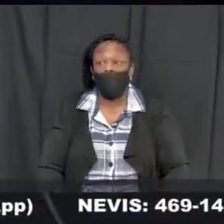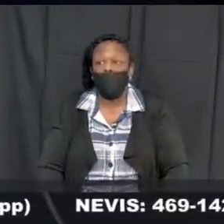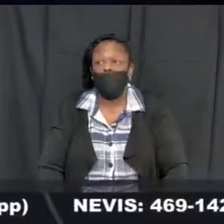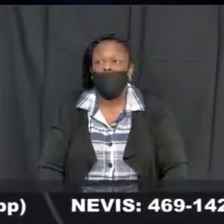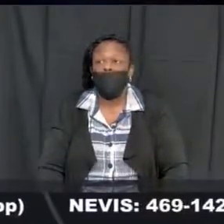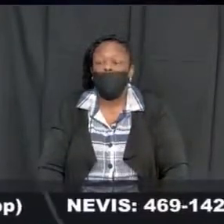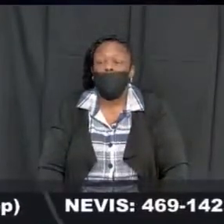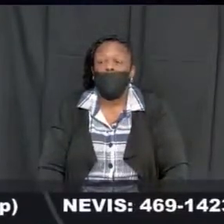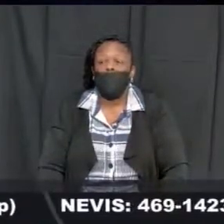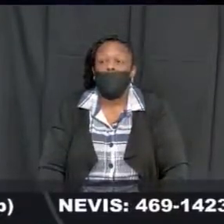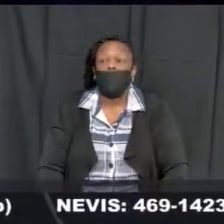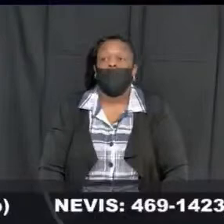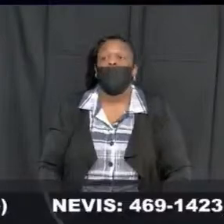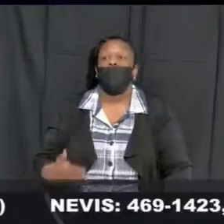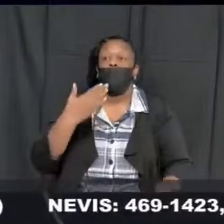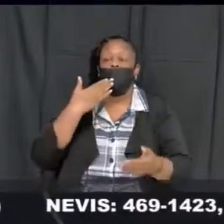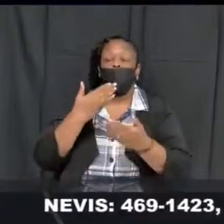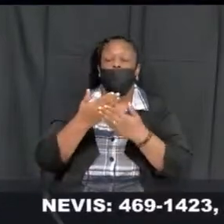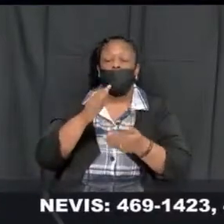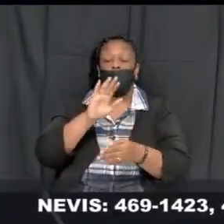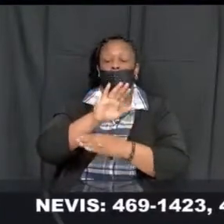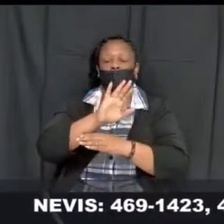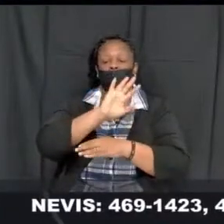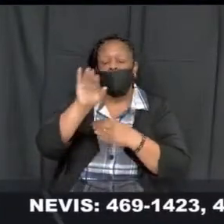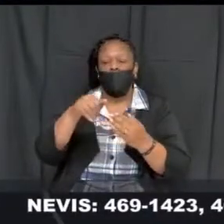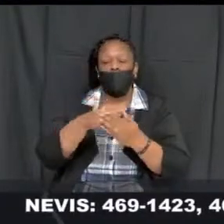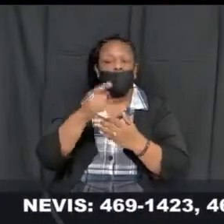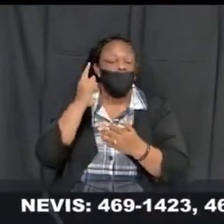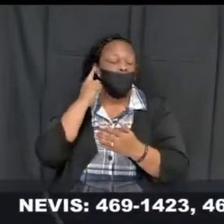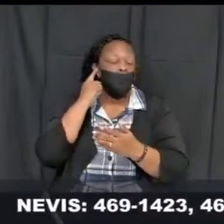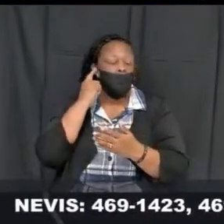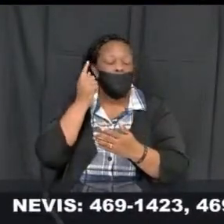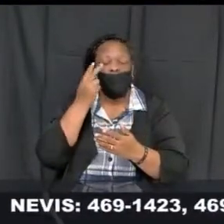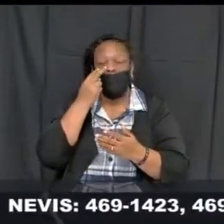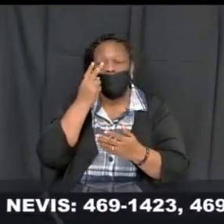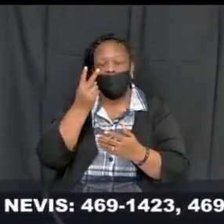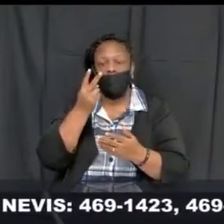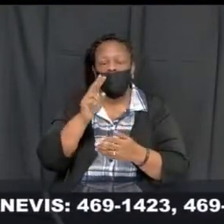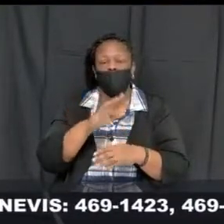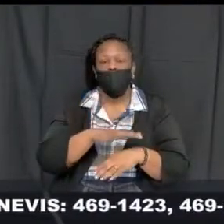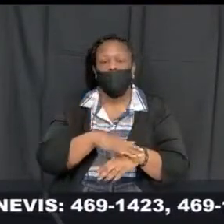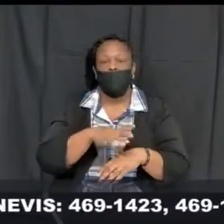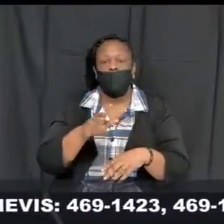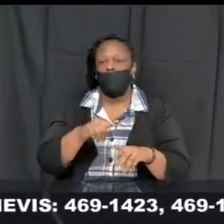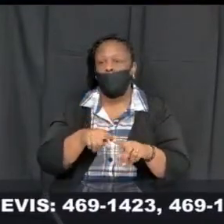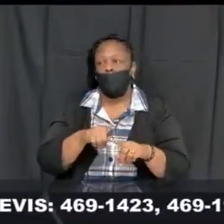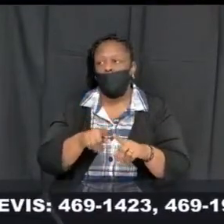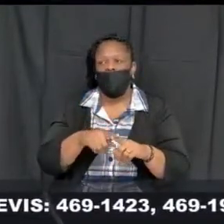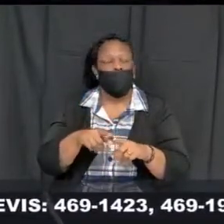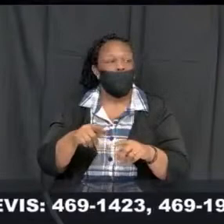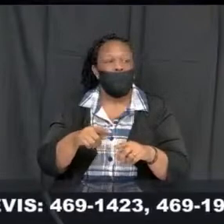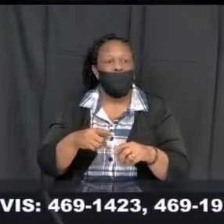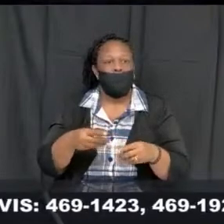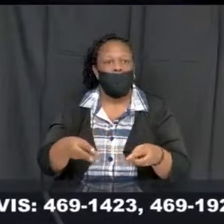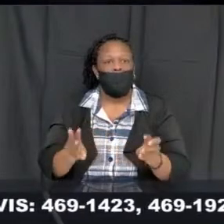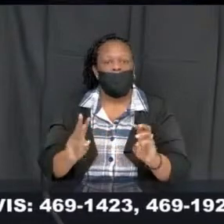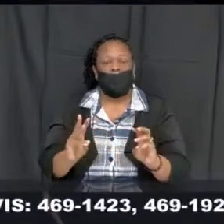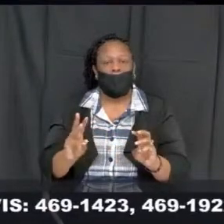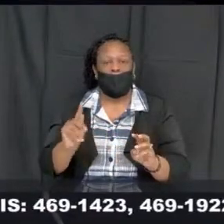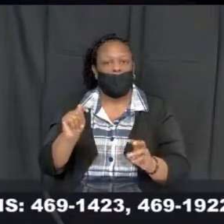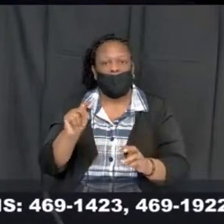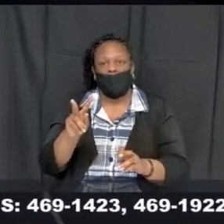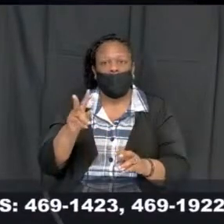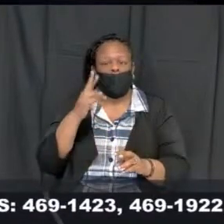Thank you, Mr. Williams, and good afternoon to all listeners and viewers joining us by various means. I want to